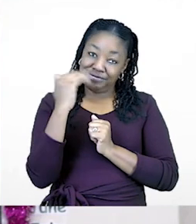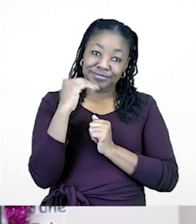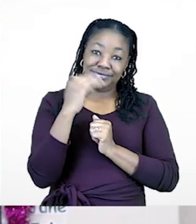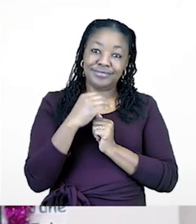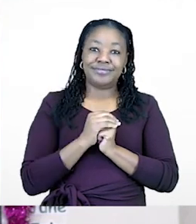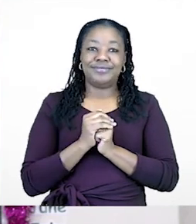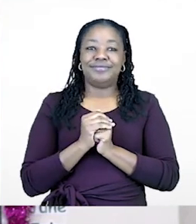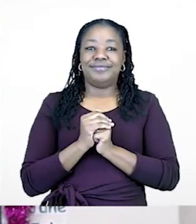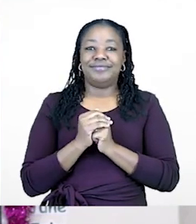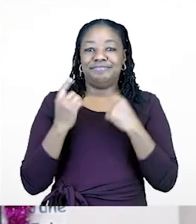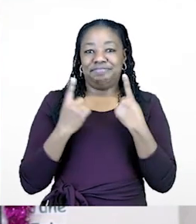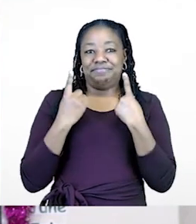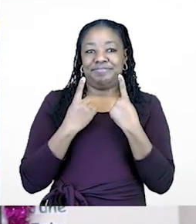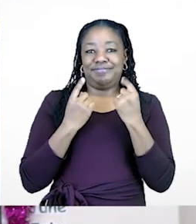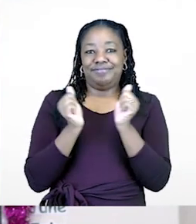with me today?